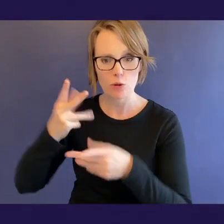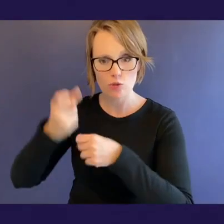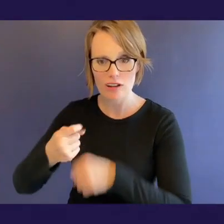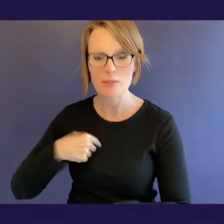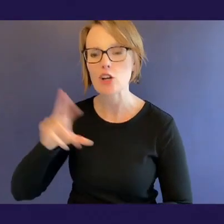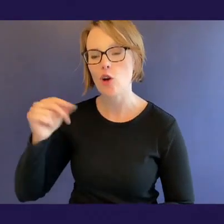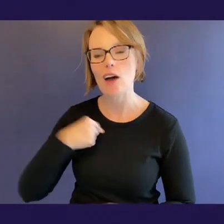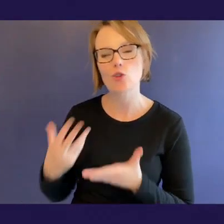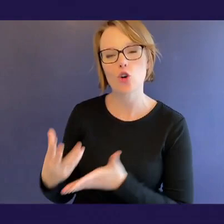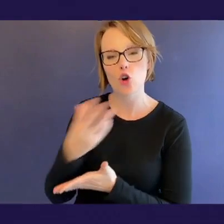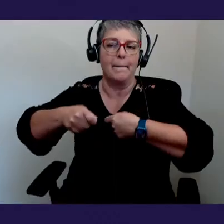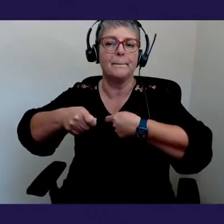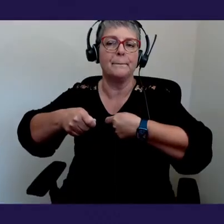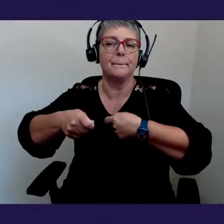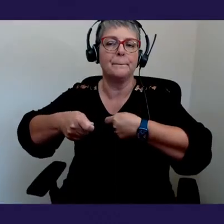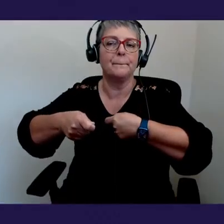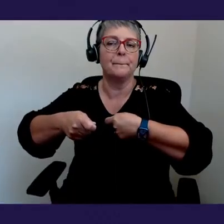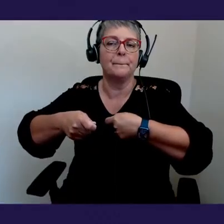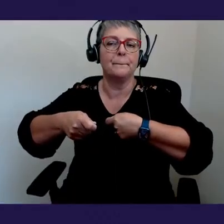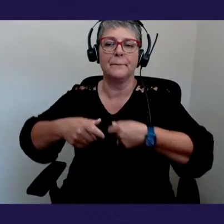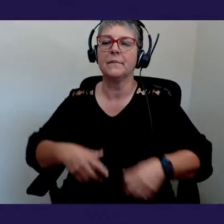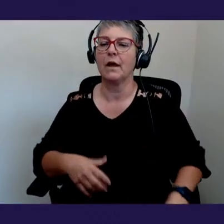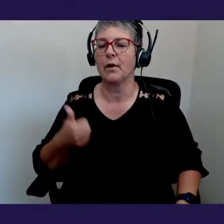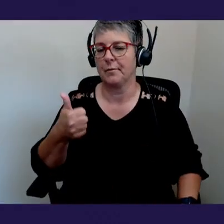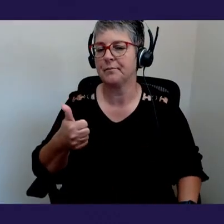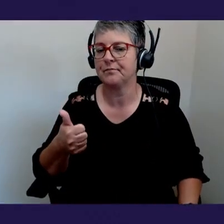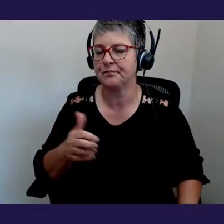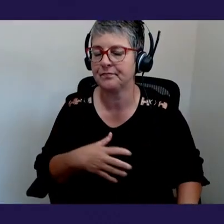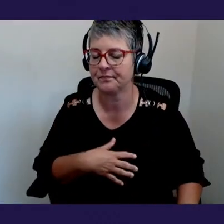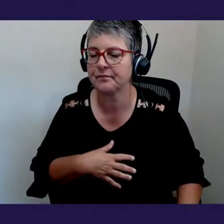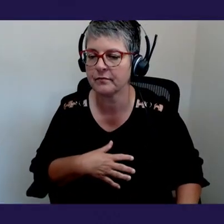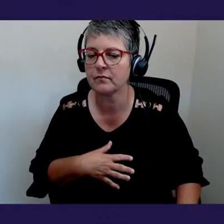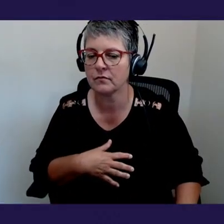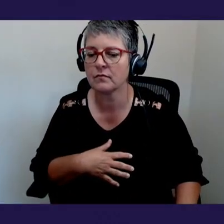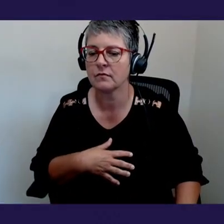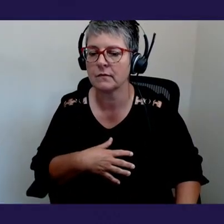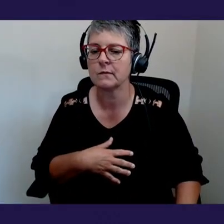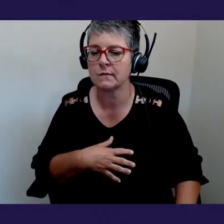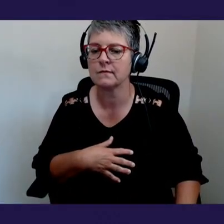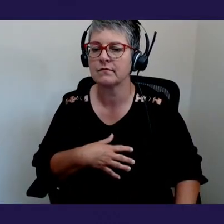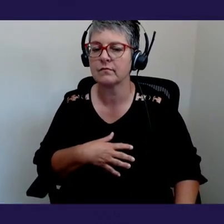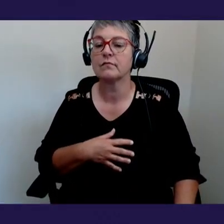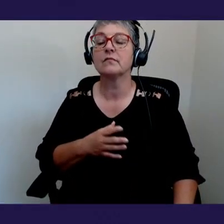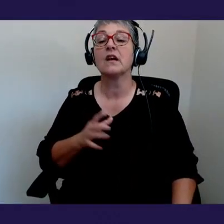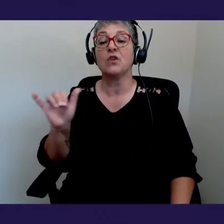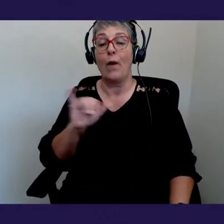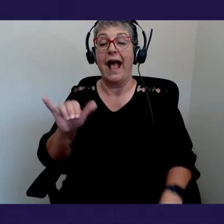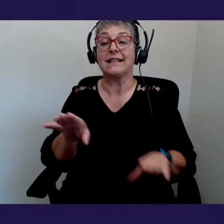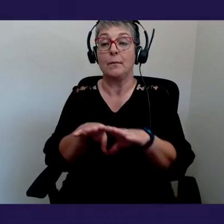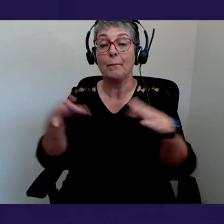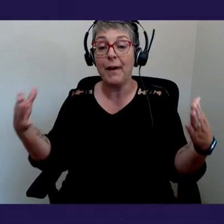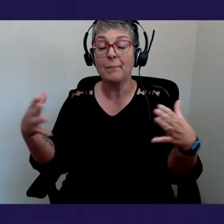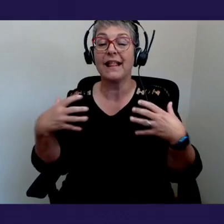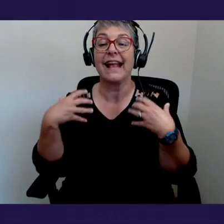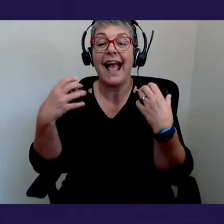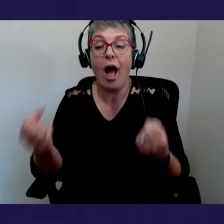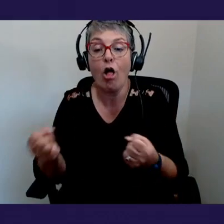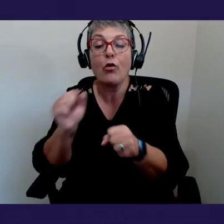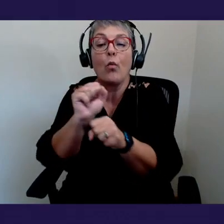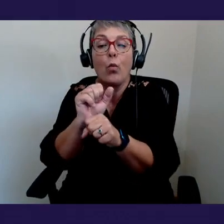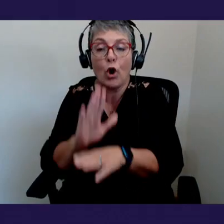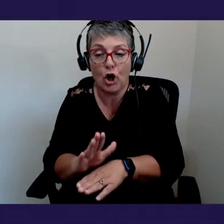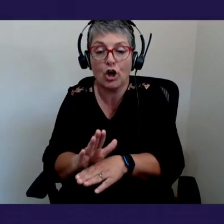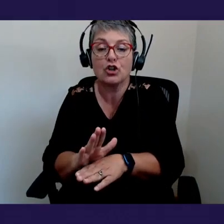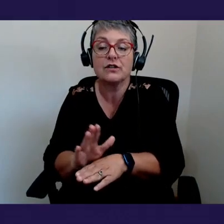every encounter. So we strive to be trustworthy as clinicians and as public health workers. This earned